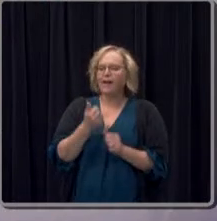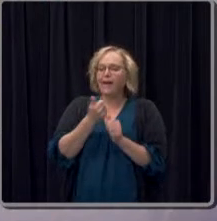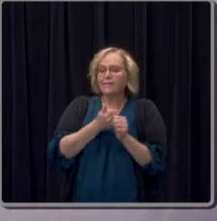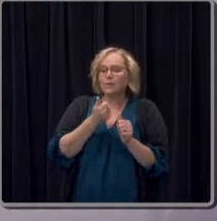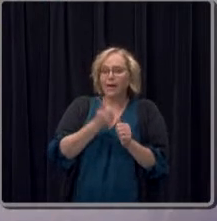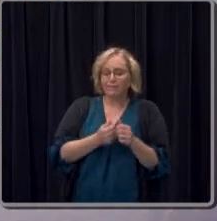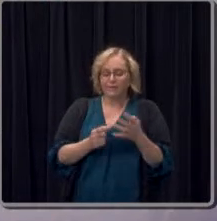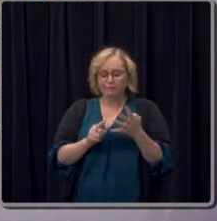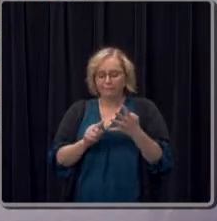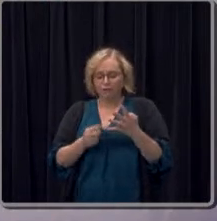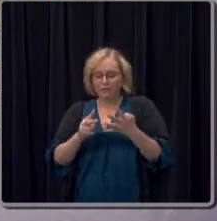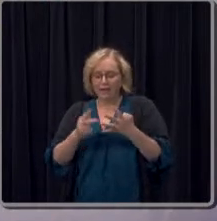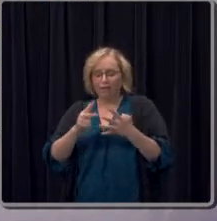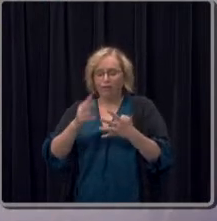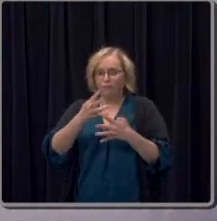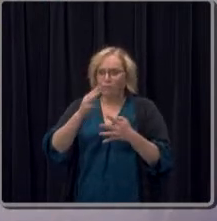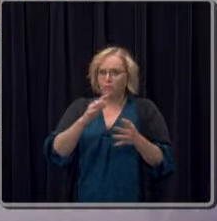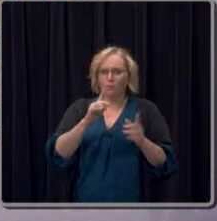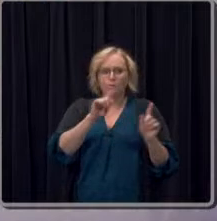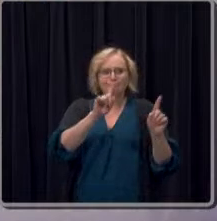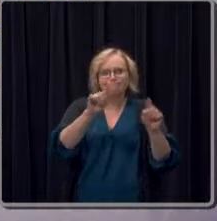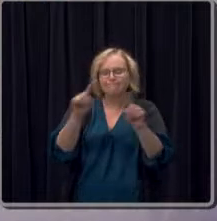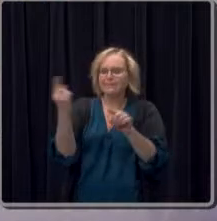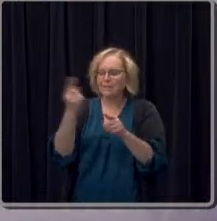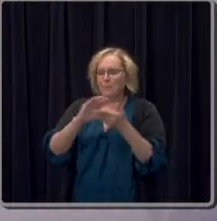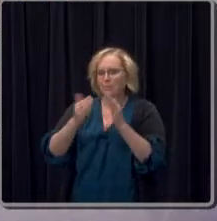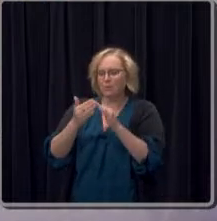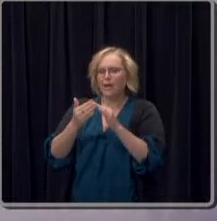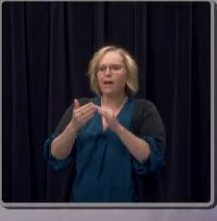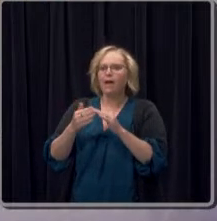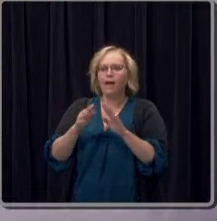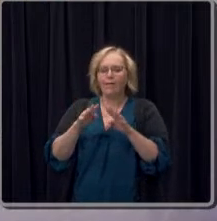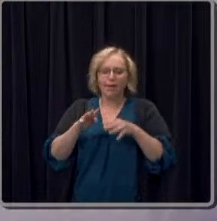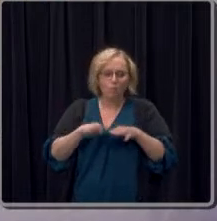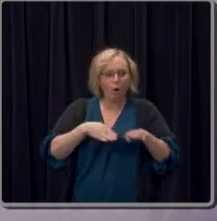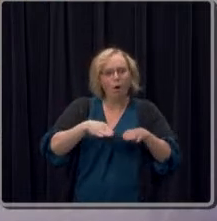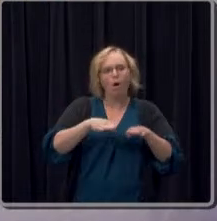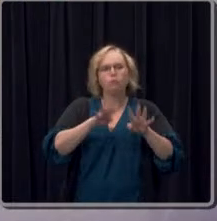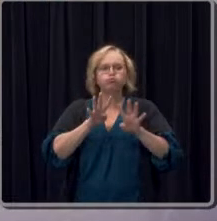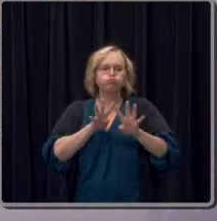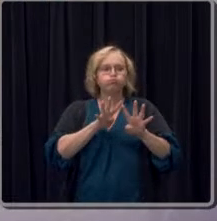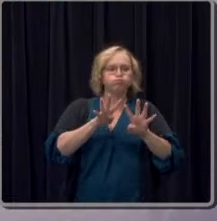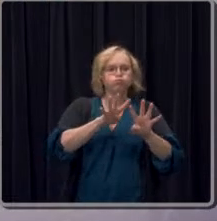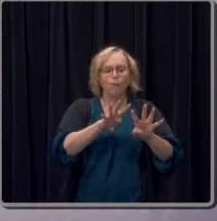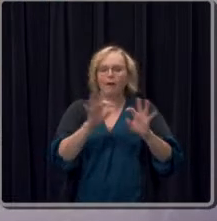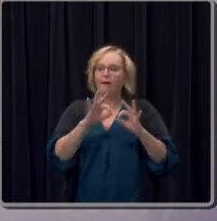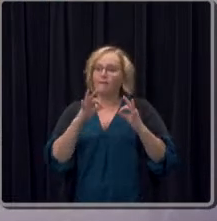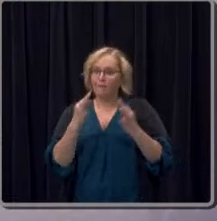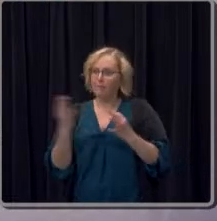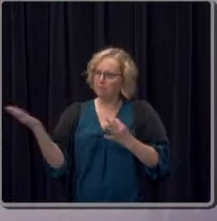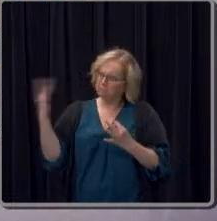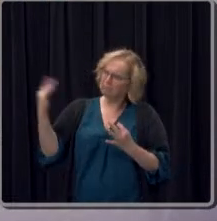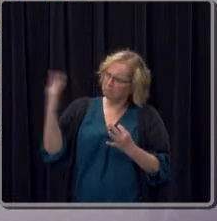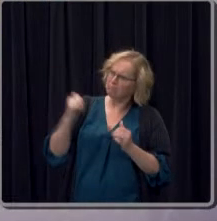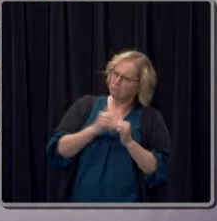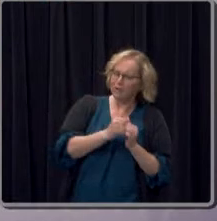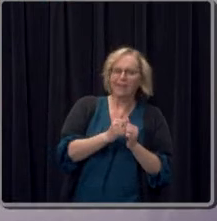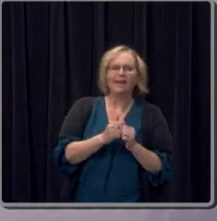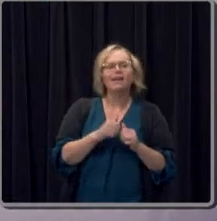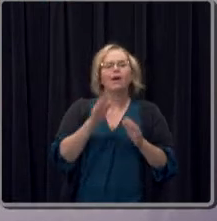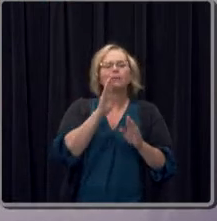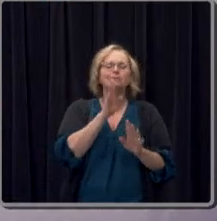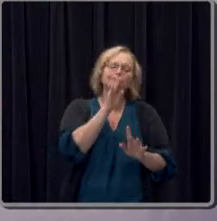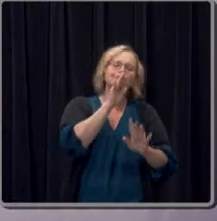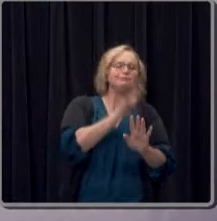went somewhere in the community and they walked, and families were able to come with us, and we were able to go through and just sing like different